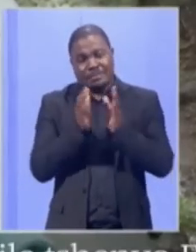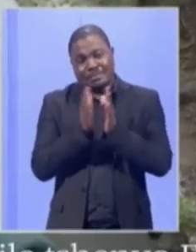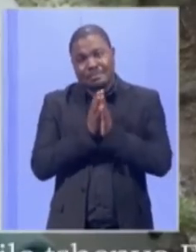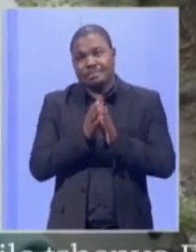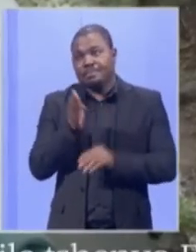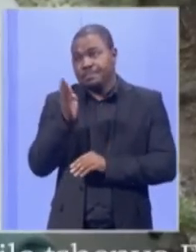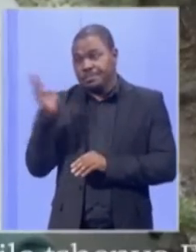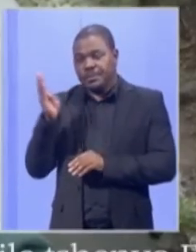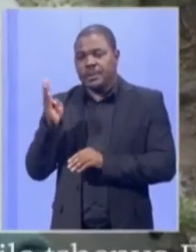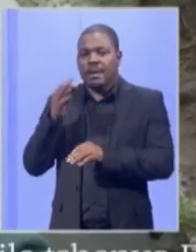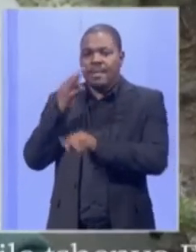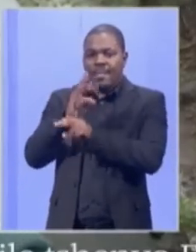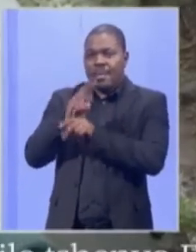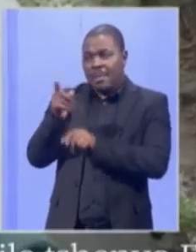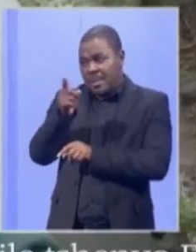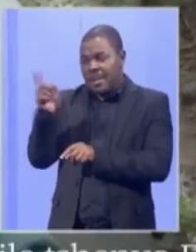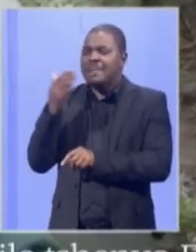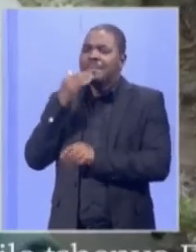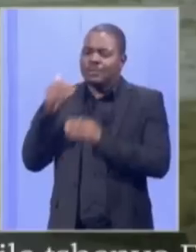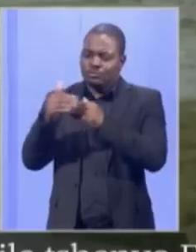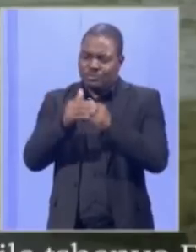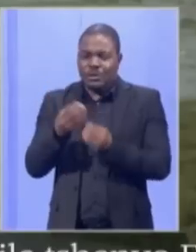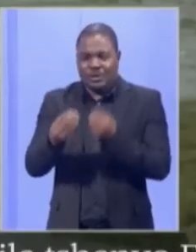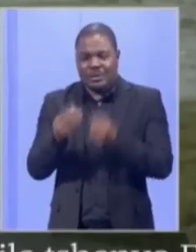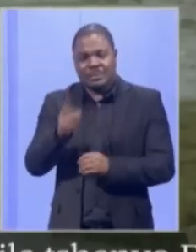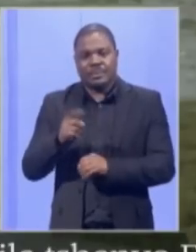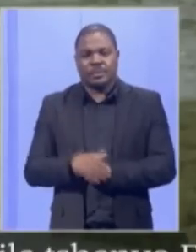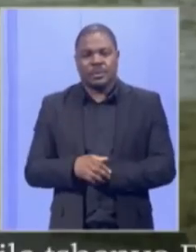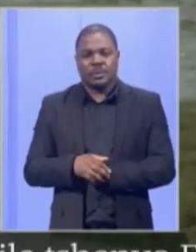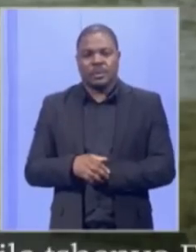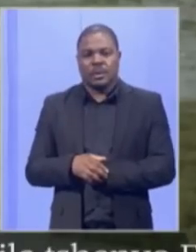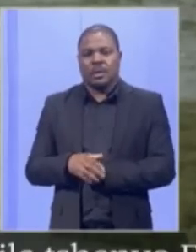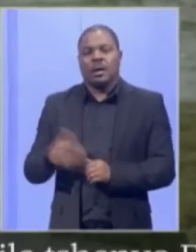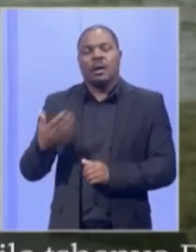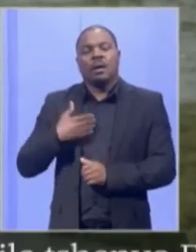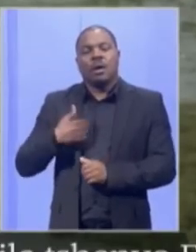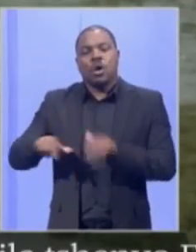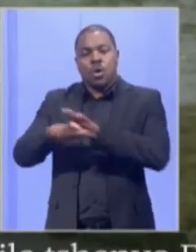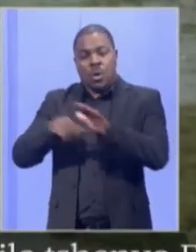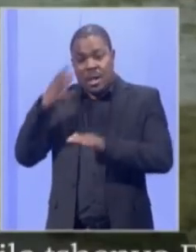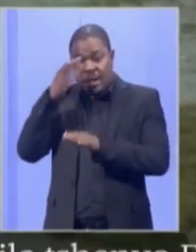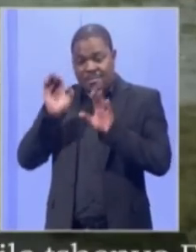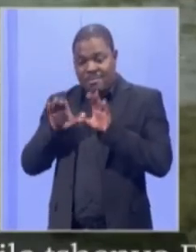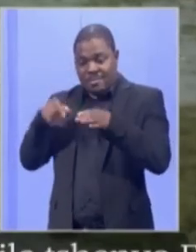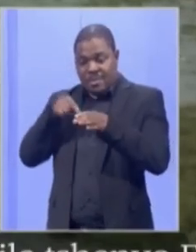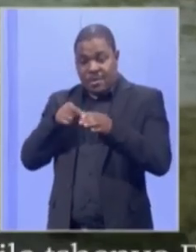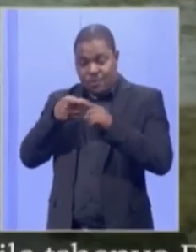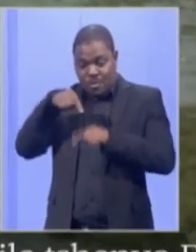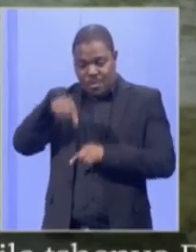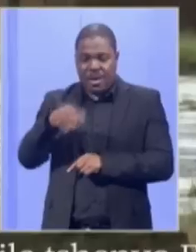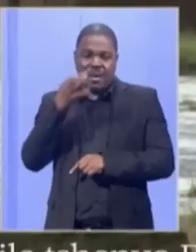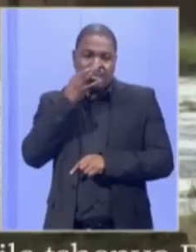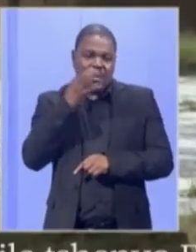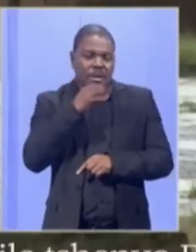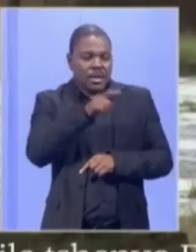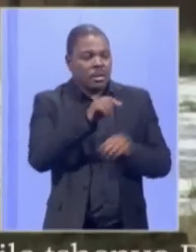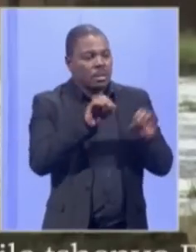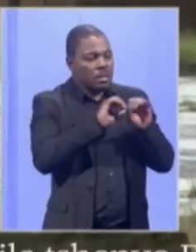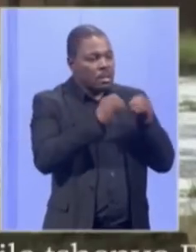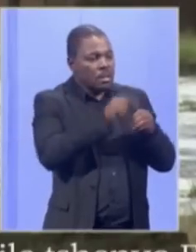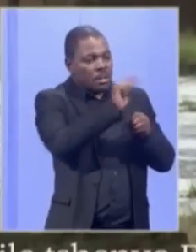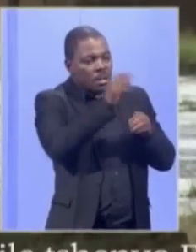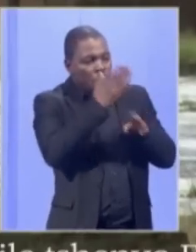ho batswadi hore ba hlokomele bana ka nako enana. Lefapha la puso ya kopanelo provinceng le re dihlopha tse sebetsanang le maemo